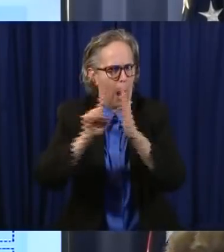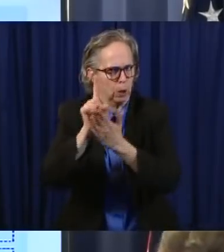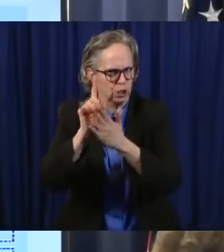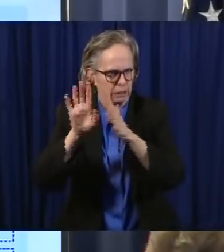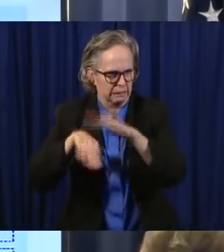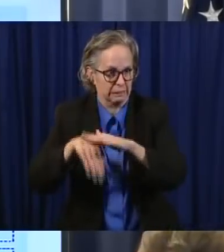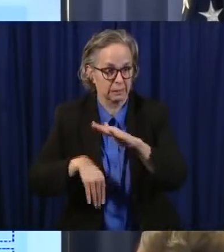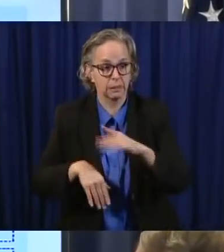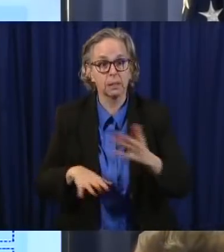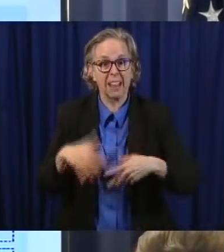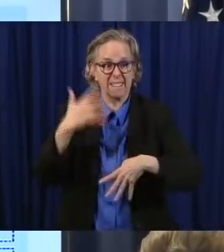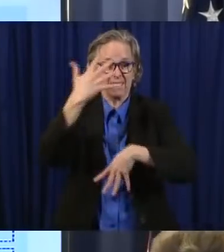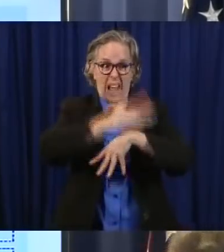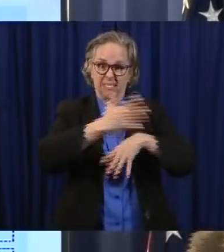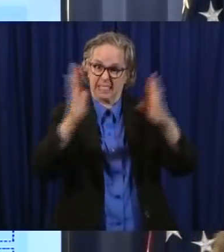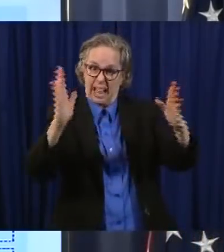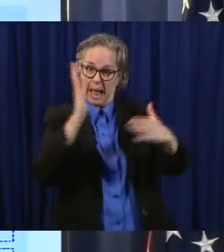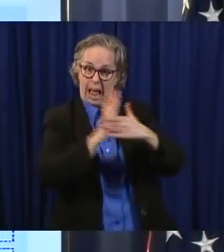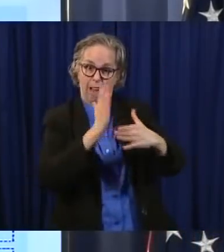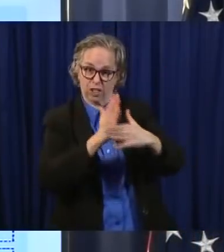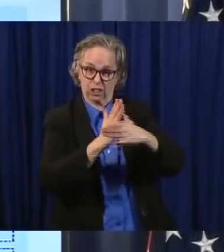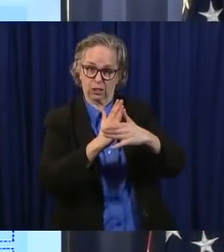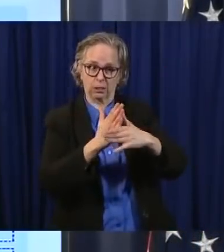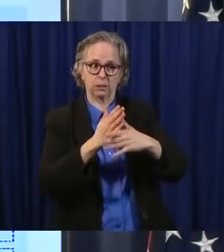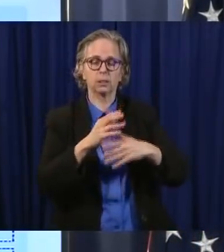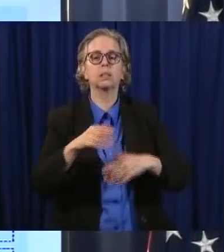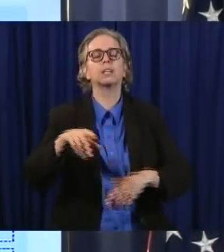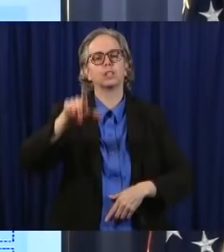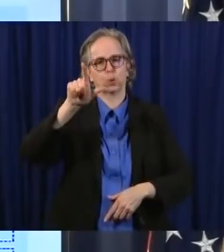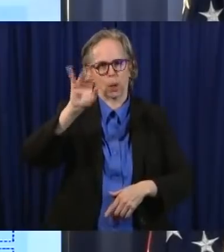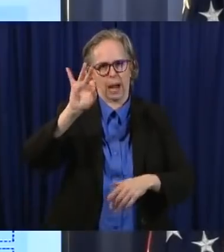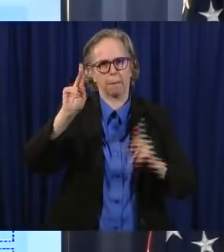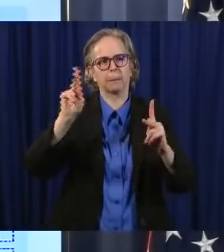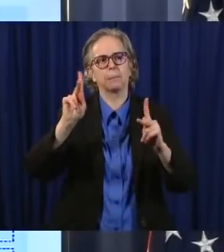5-day average, going back 5 days, was 29.